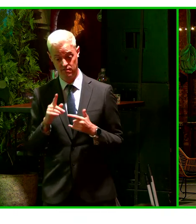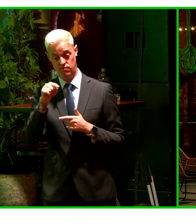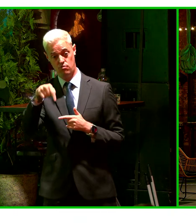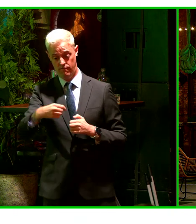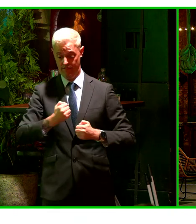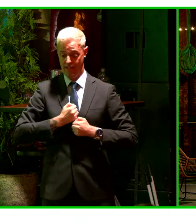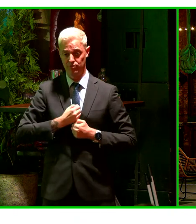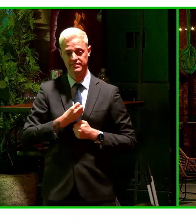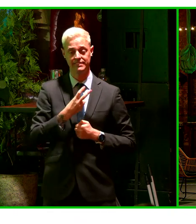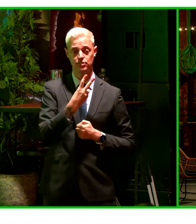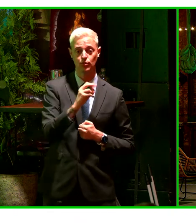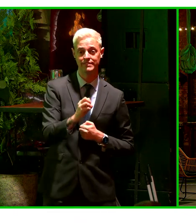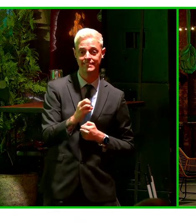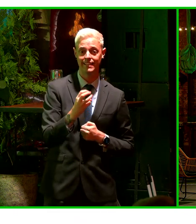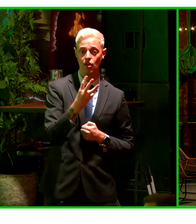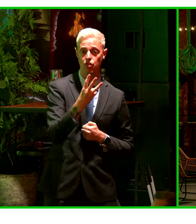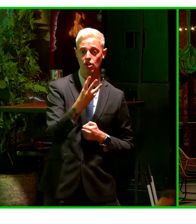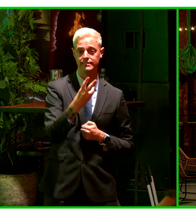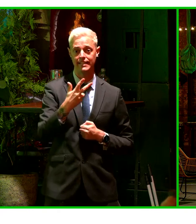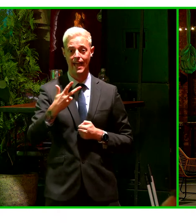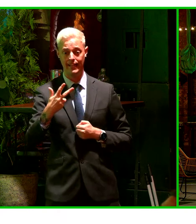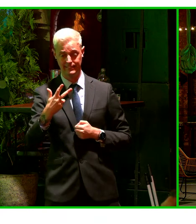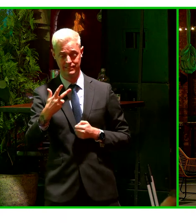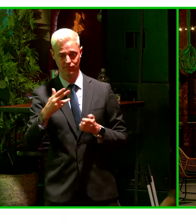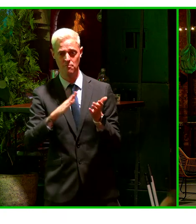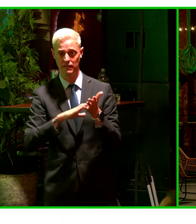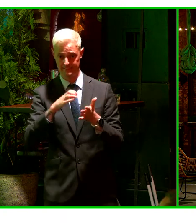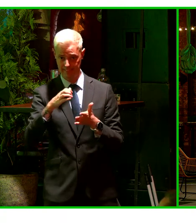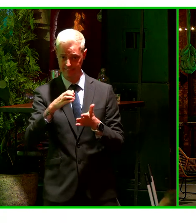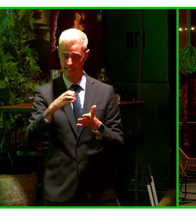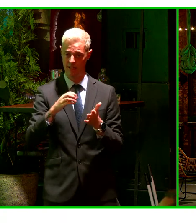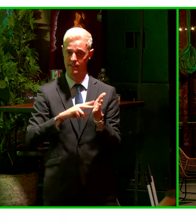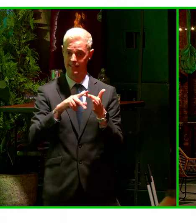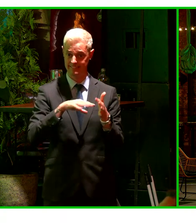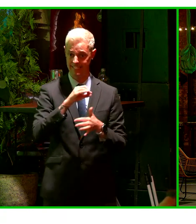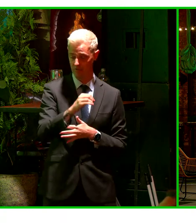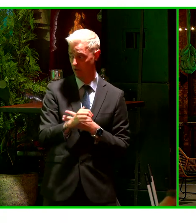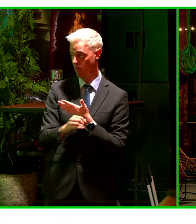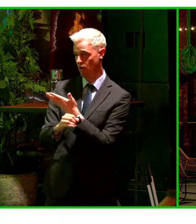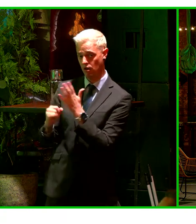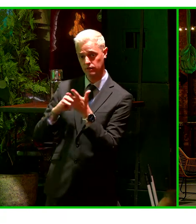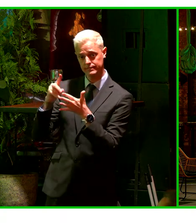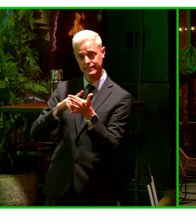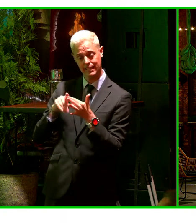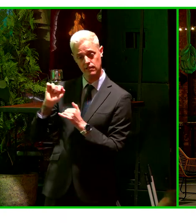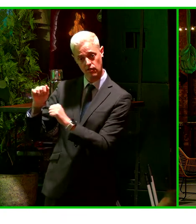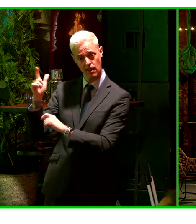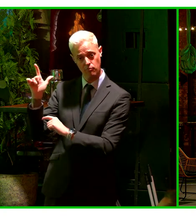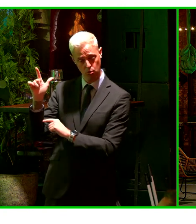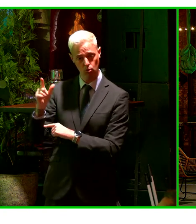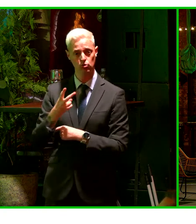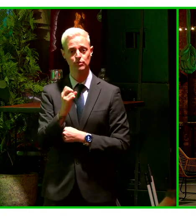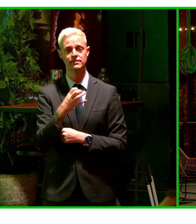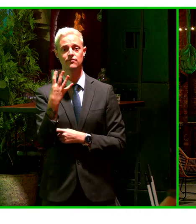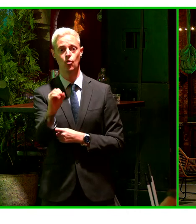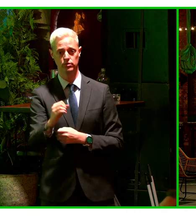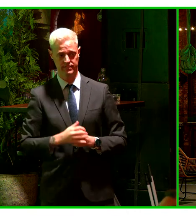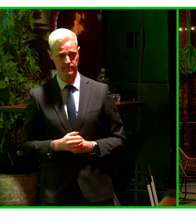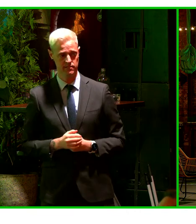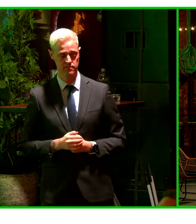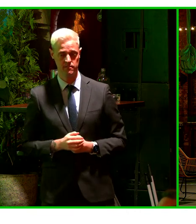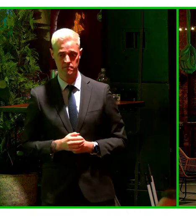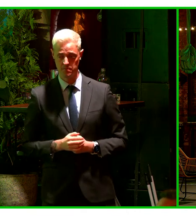our case for a net zero Greater Manchester, 2040 in Steve's case, we want to show